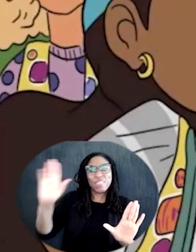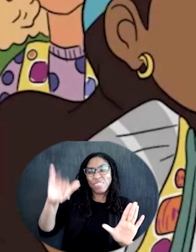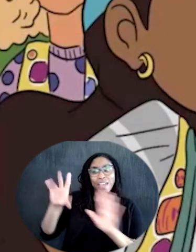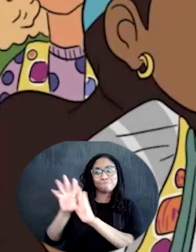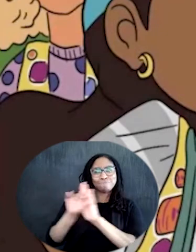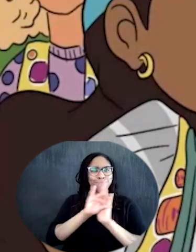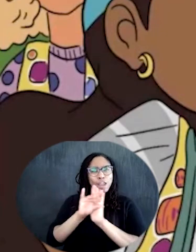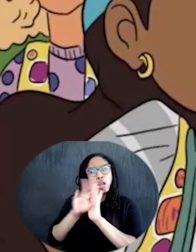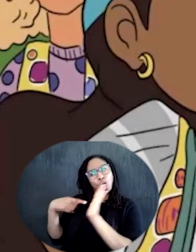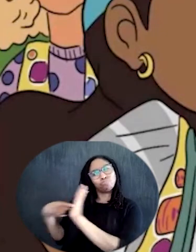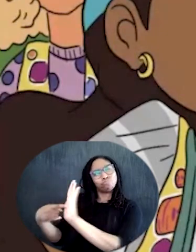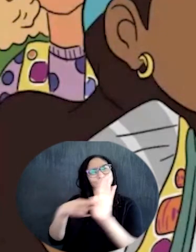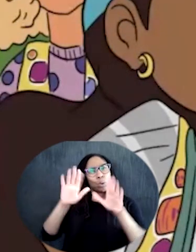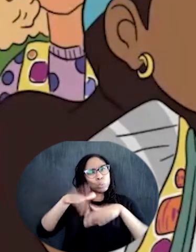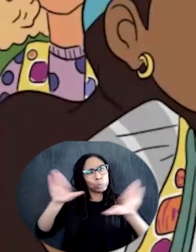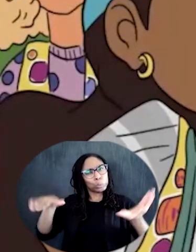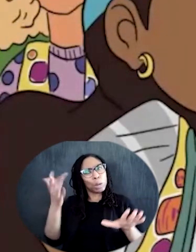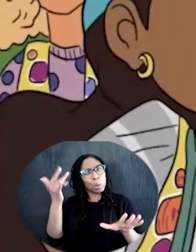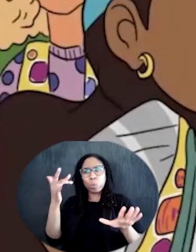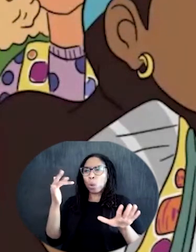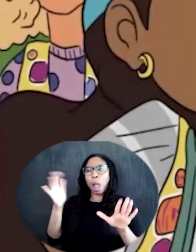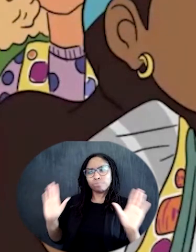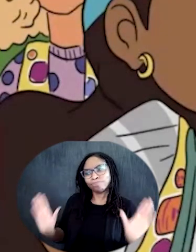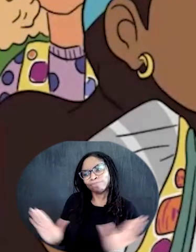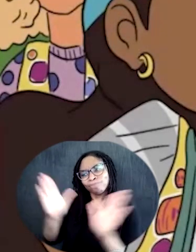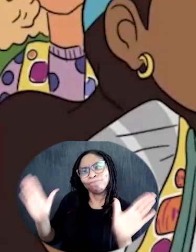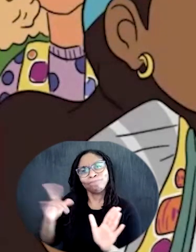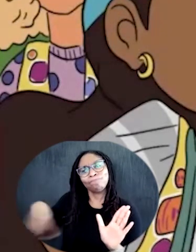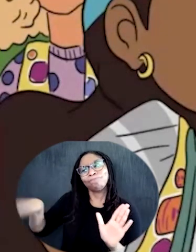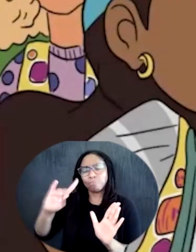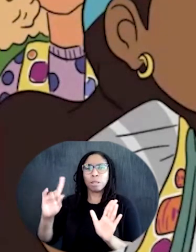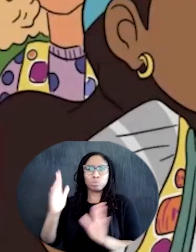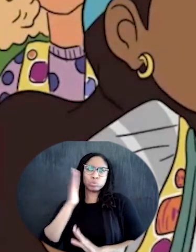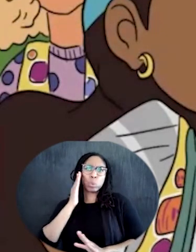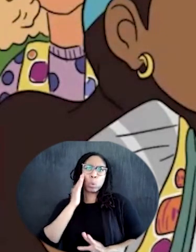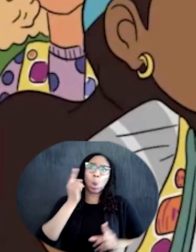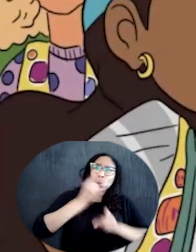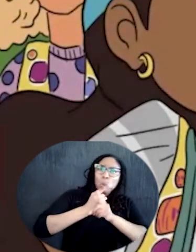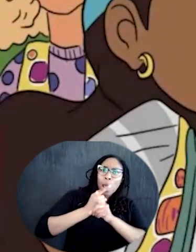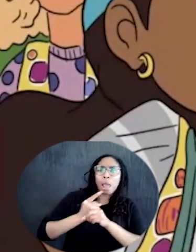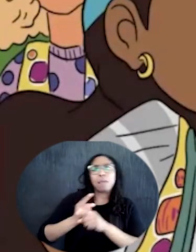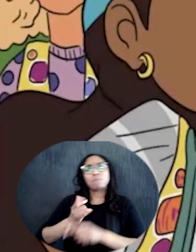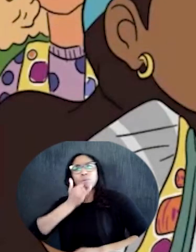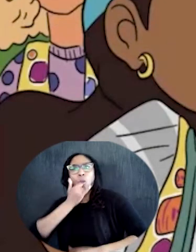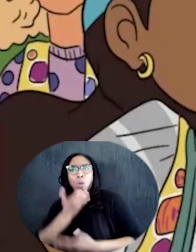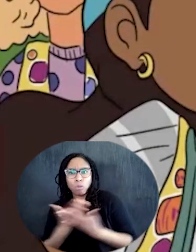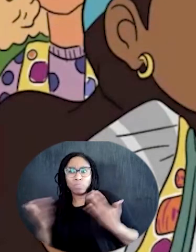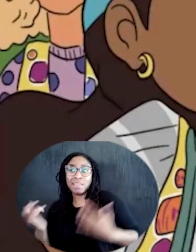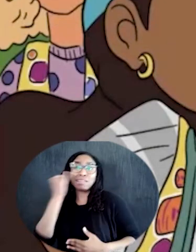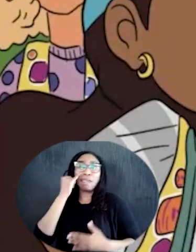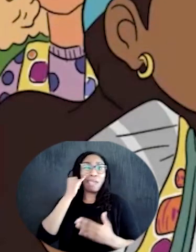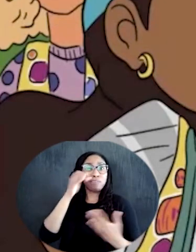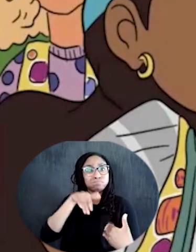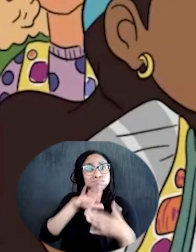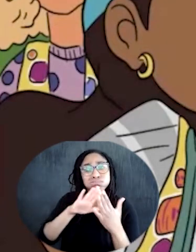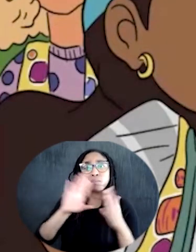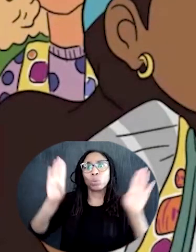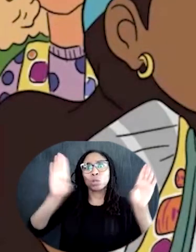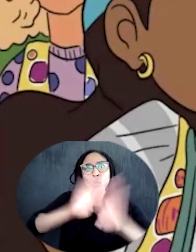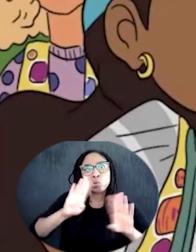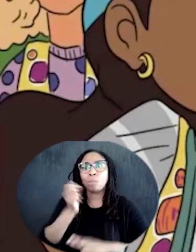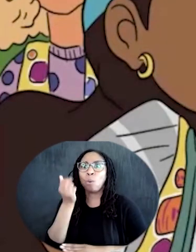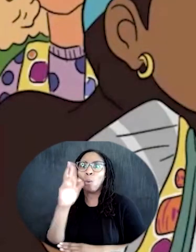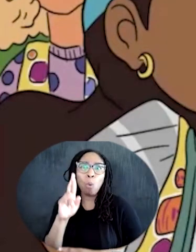this video with your kids to encourage them to do what's right in times of trouble and when faced with